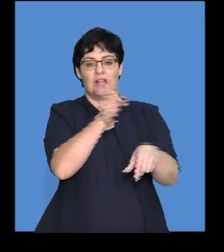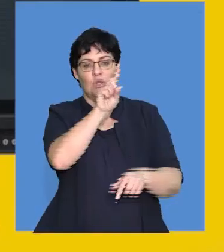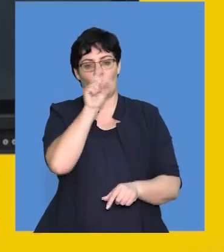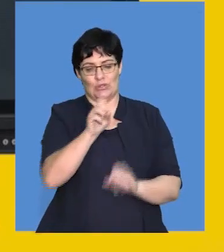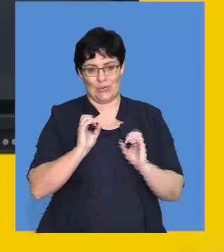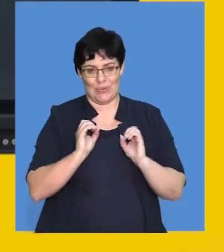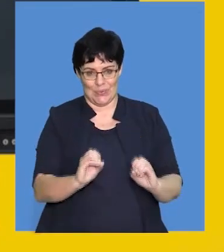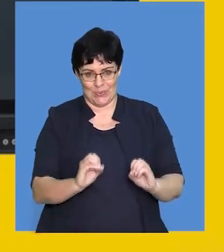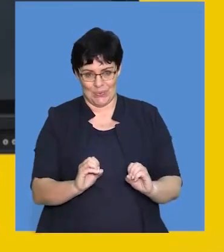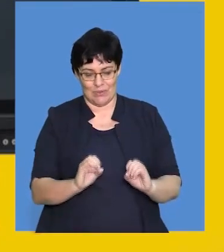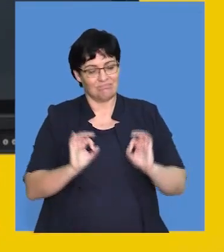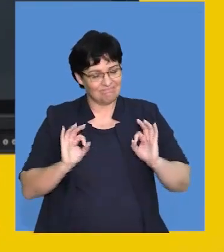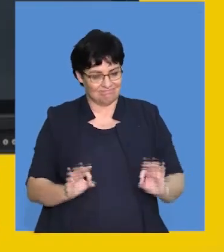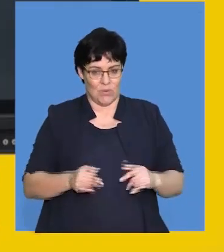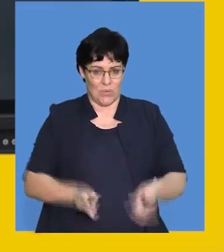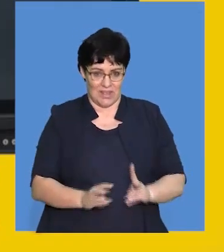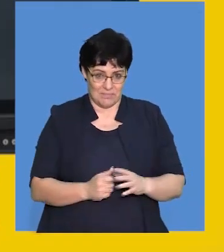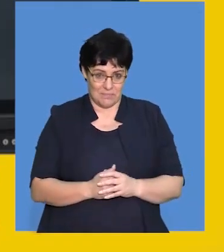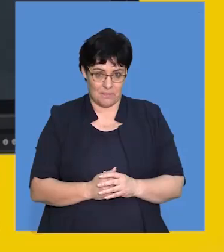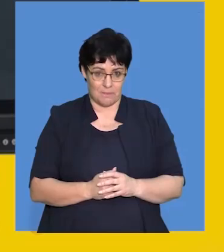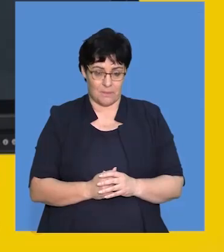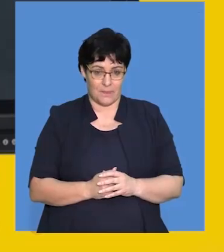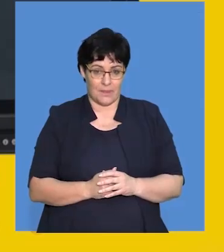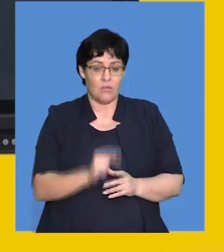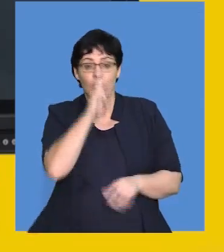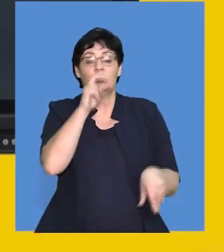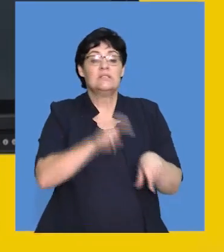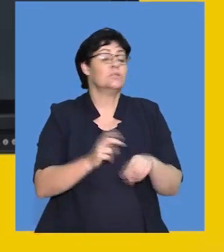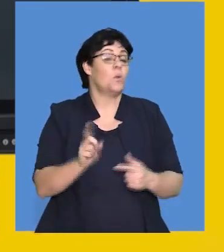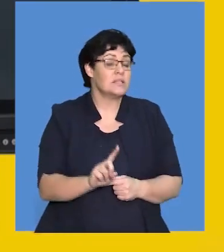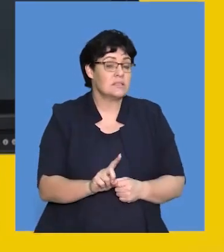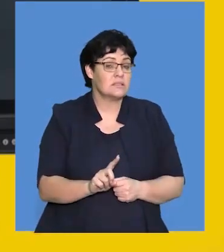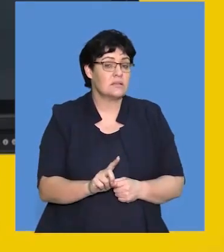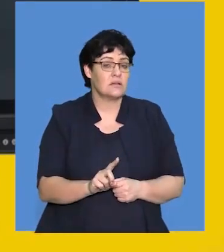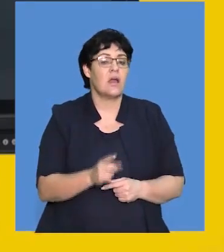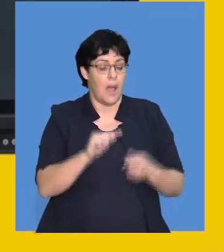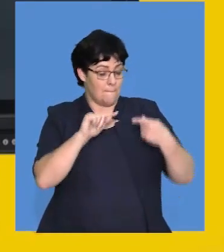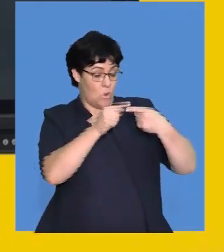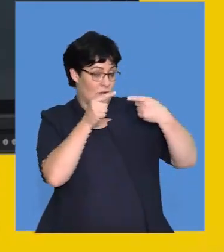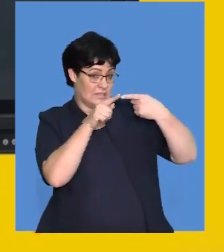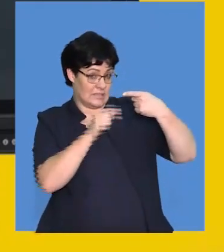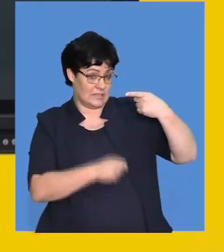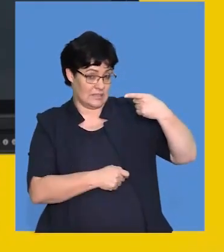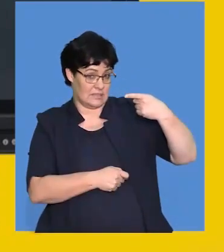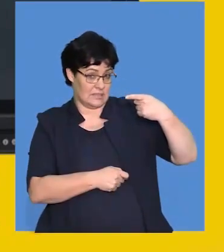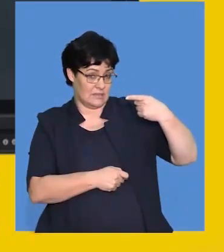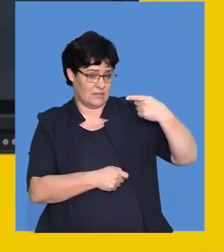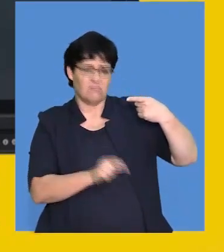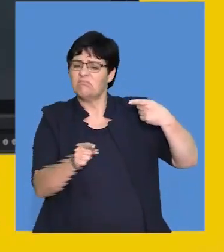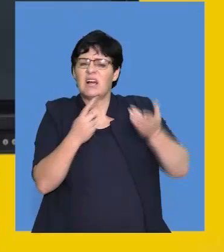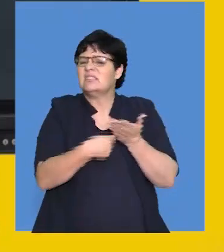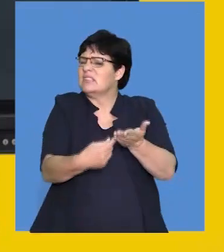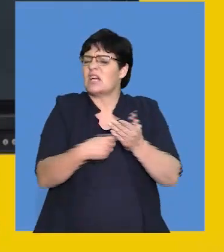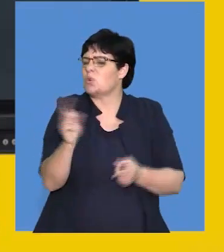question substantially. So what you need to do is do what? Give the point of what they are